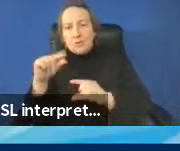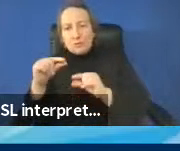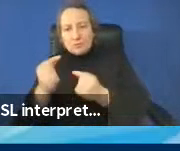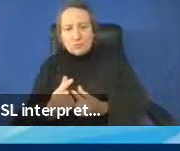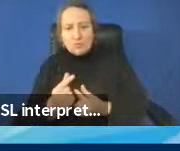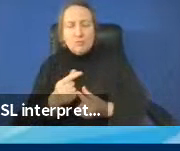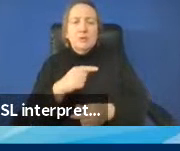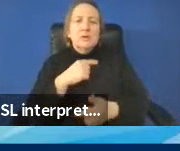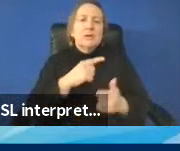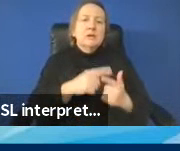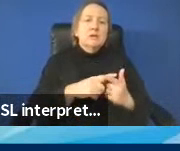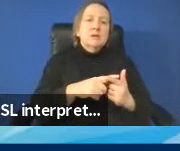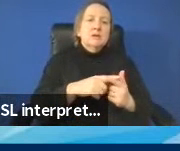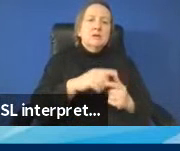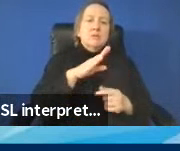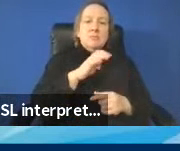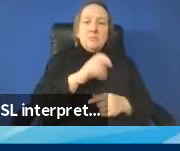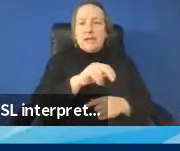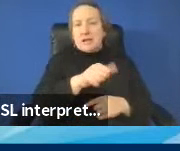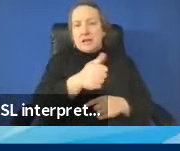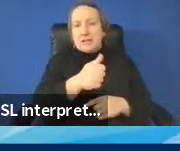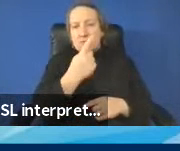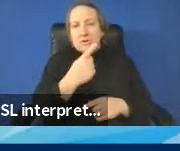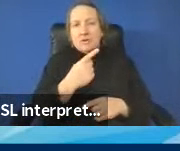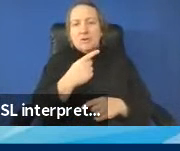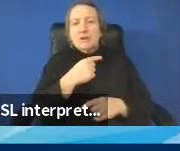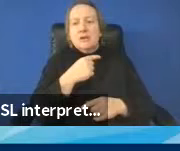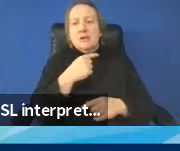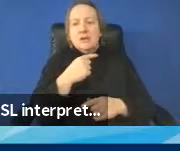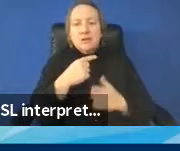and Ben will be in the other one, and we'll be able to